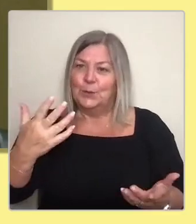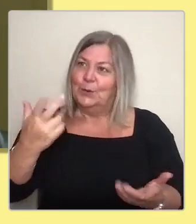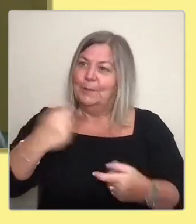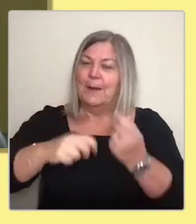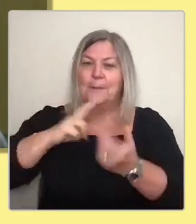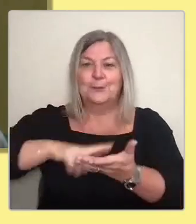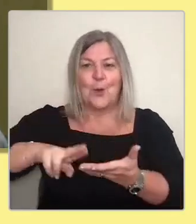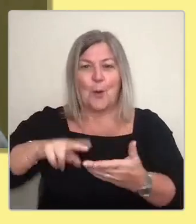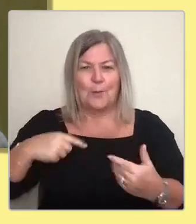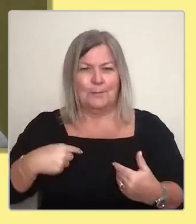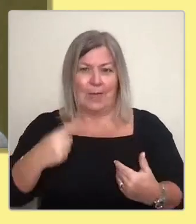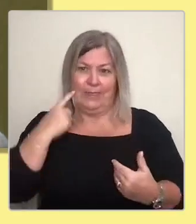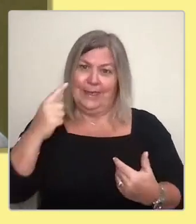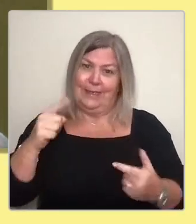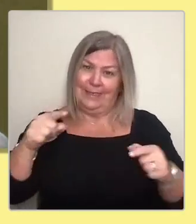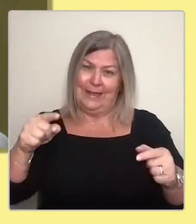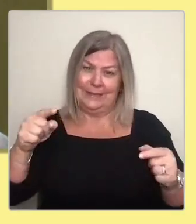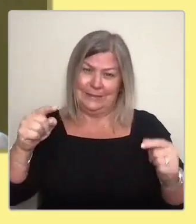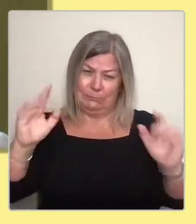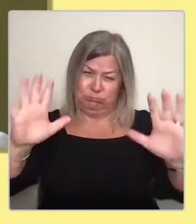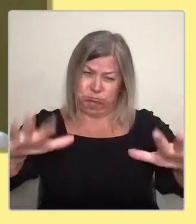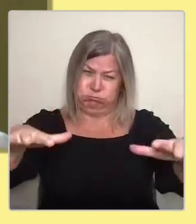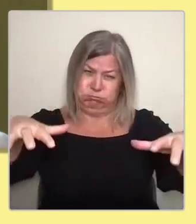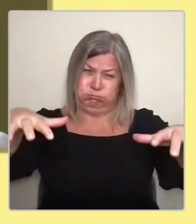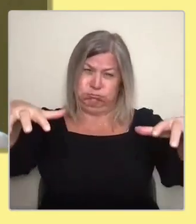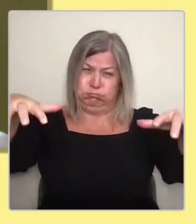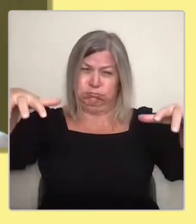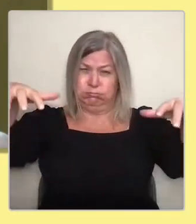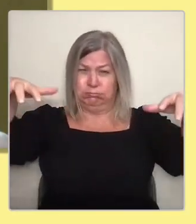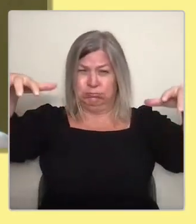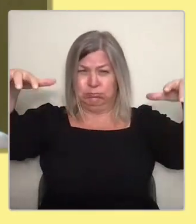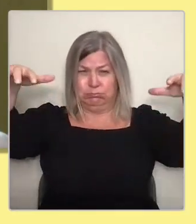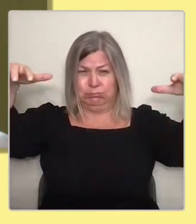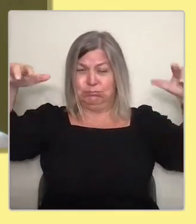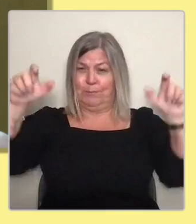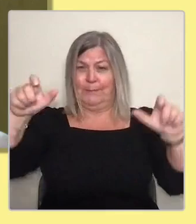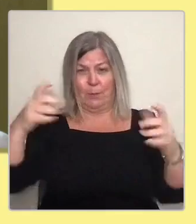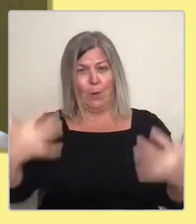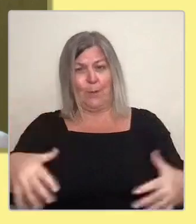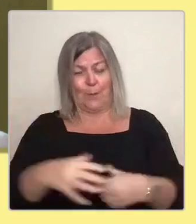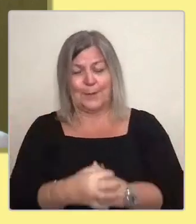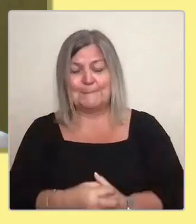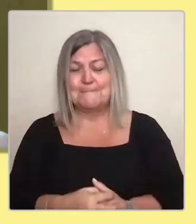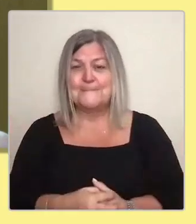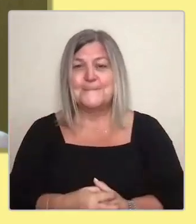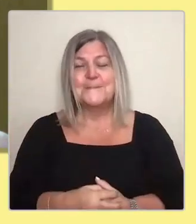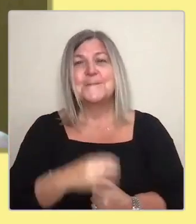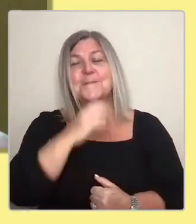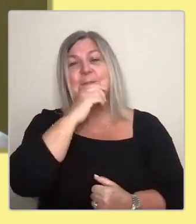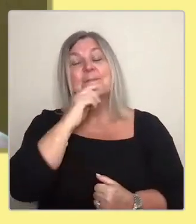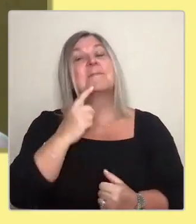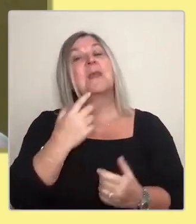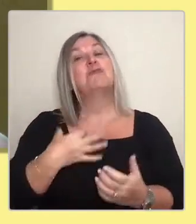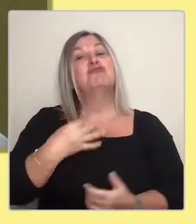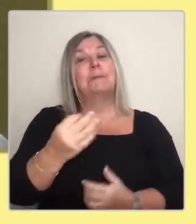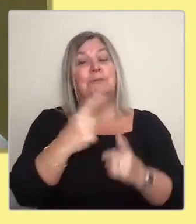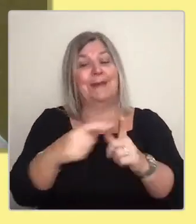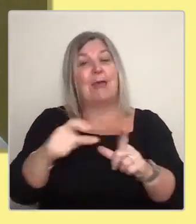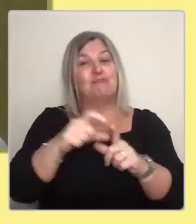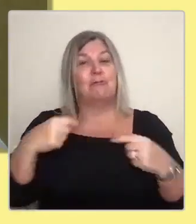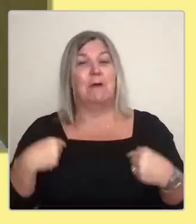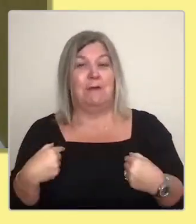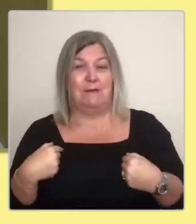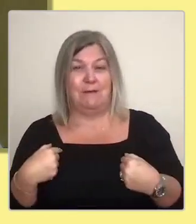be the biggest room that we've been in so far. And it's lovely to be here in Glasgow with you today. I represent Edinburgh, but before you let